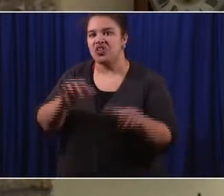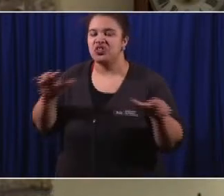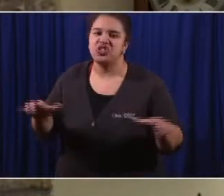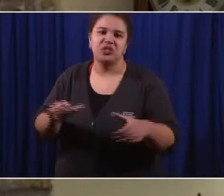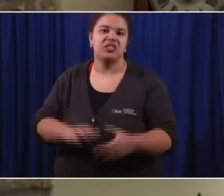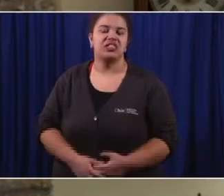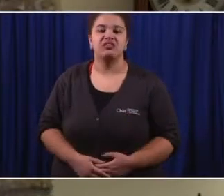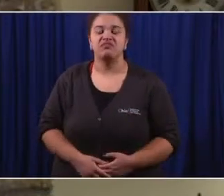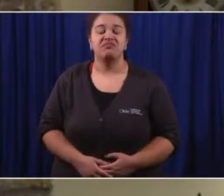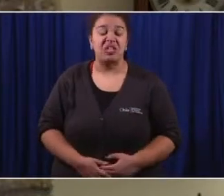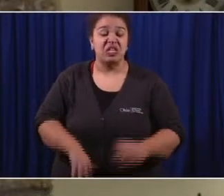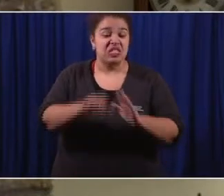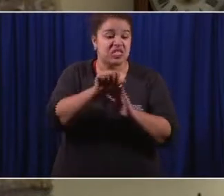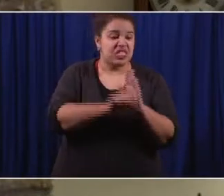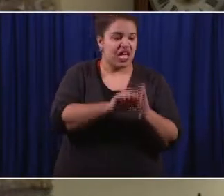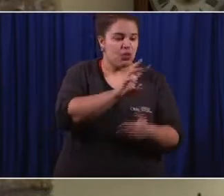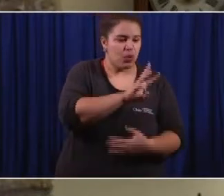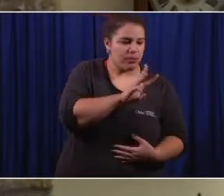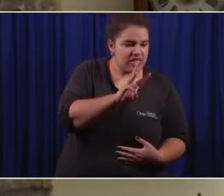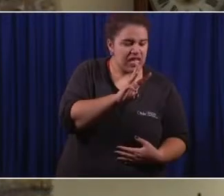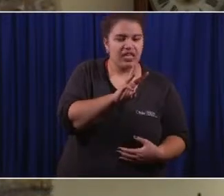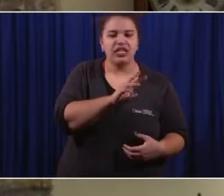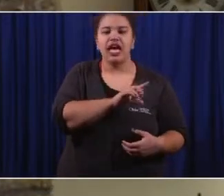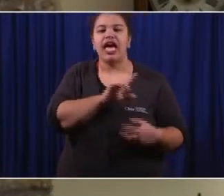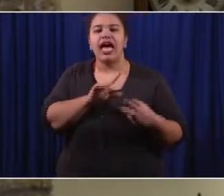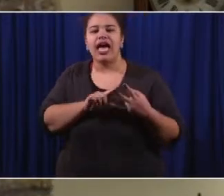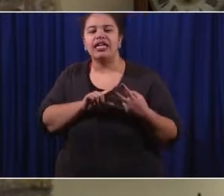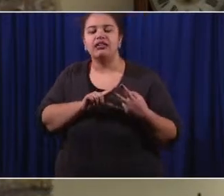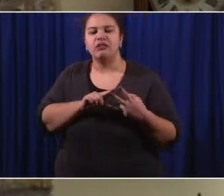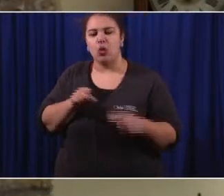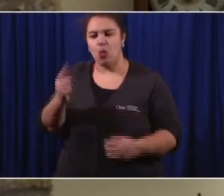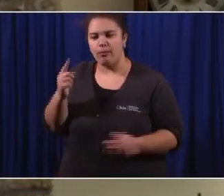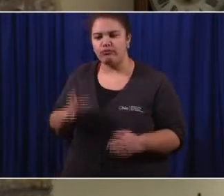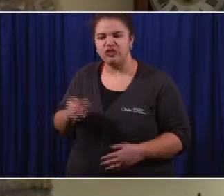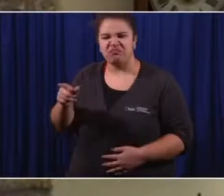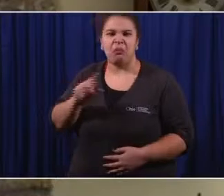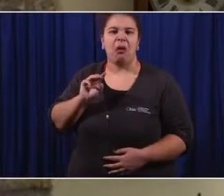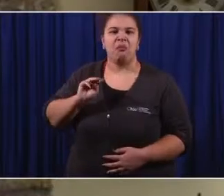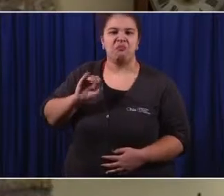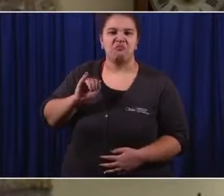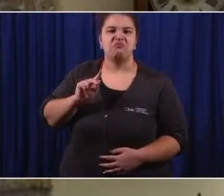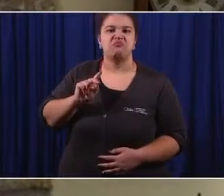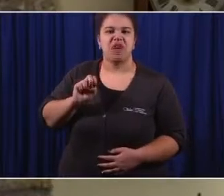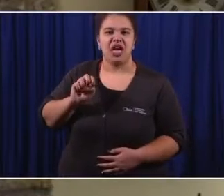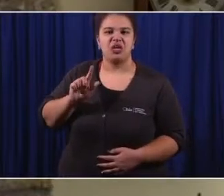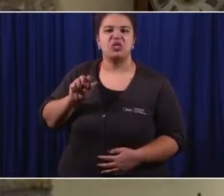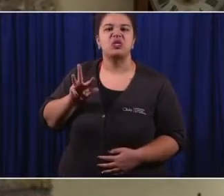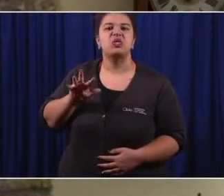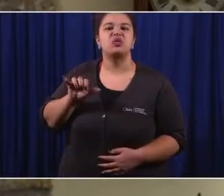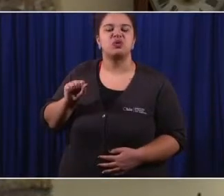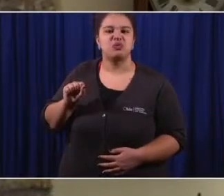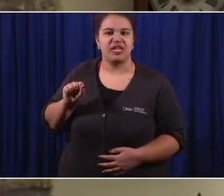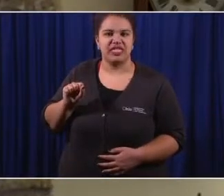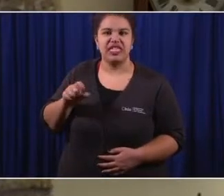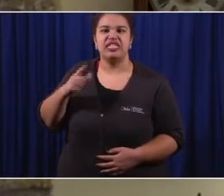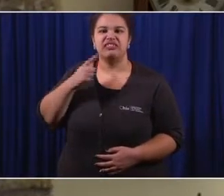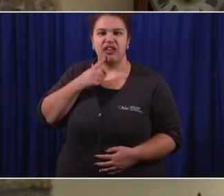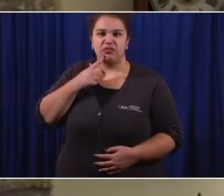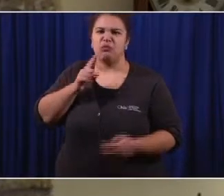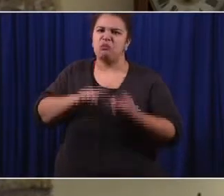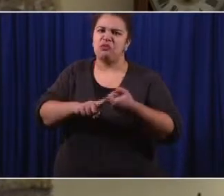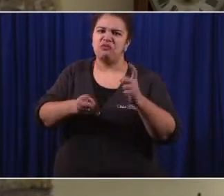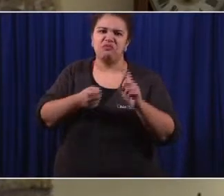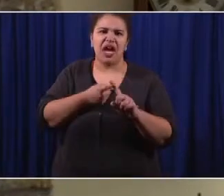Health. Mike Lewis, whose wife says he was an old friend of Governor DeWine's, died at that nursing home on